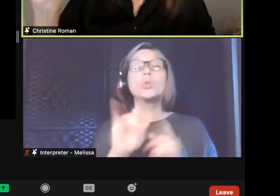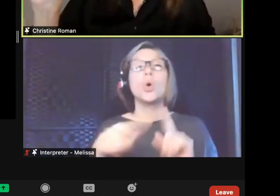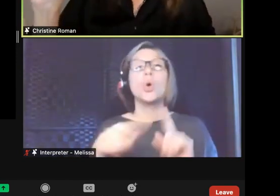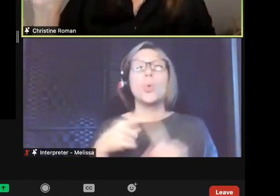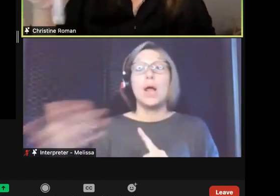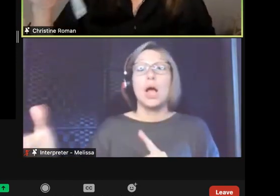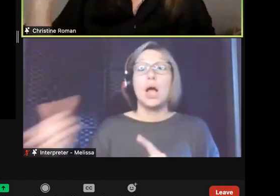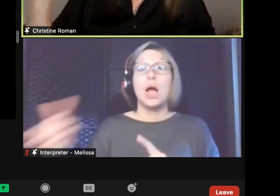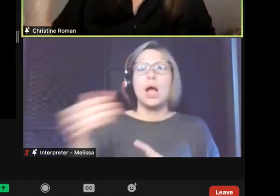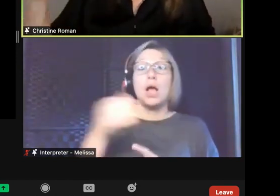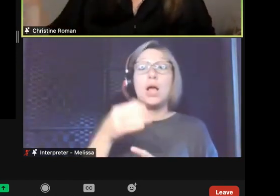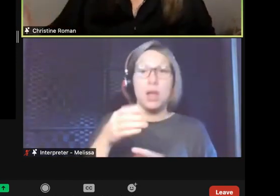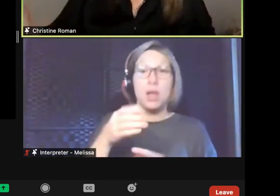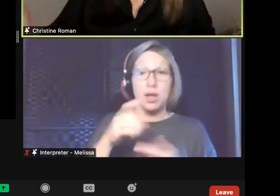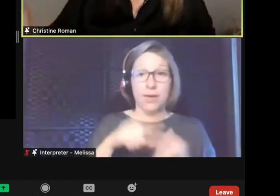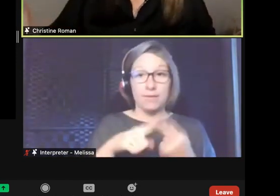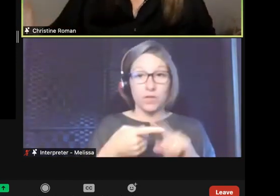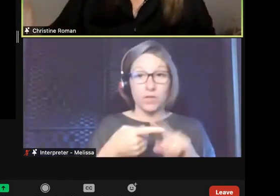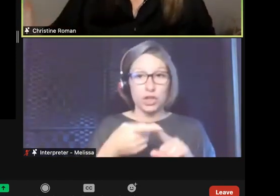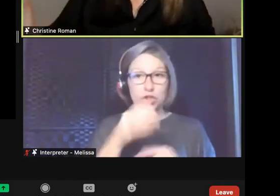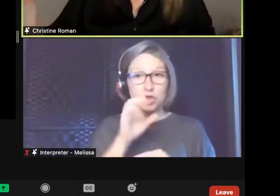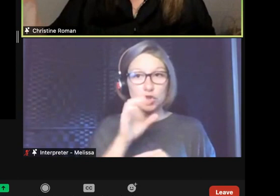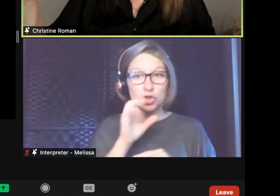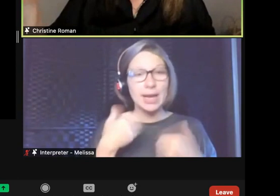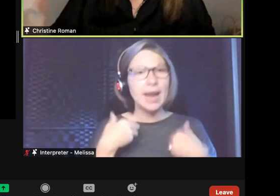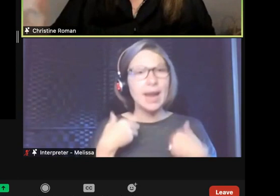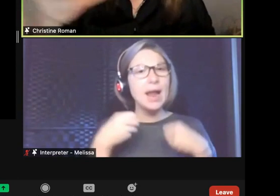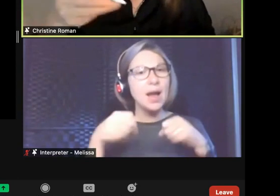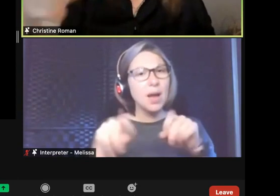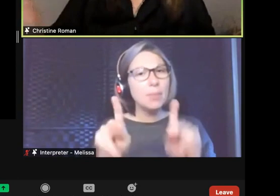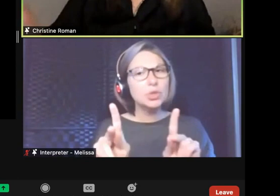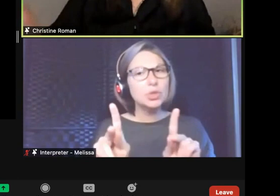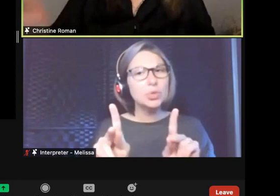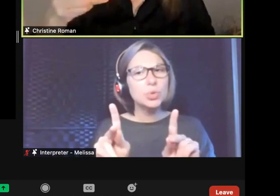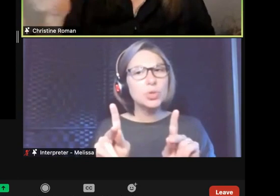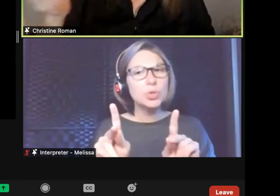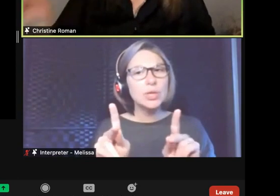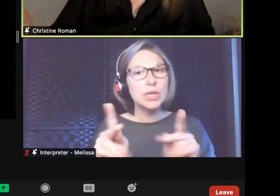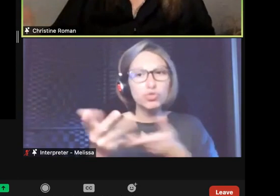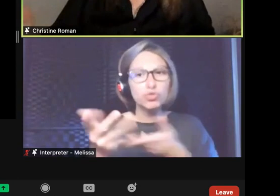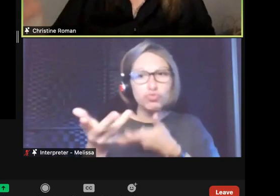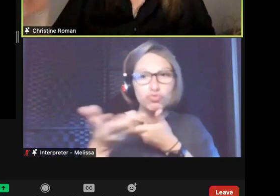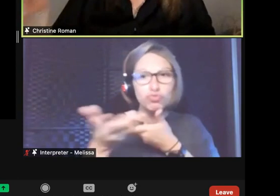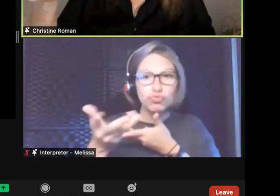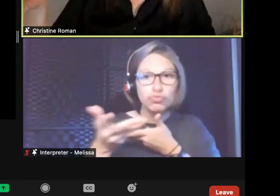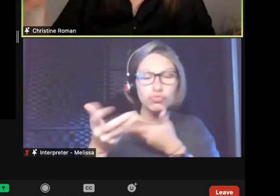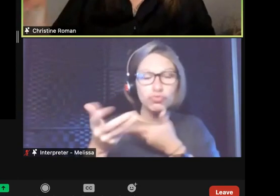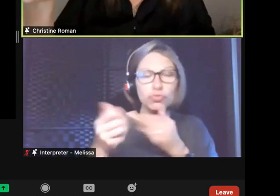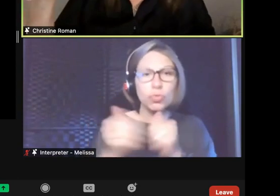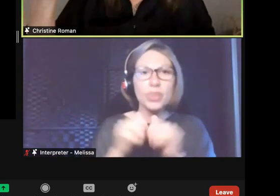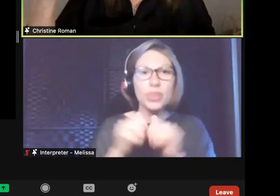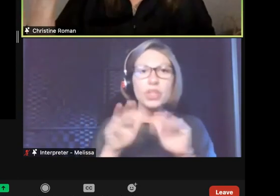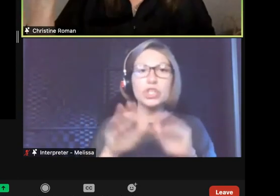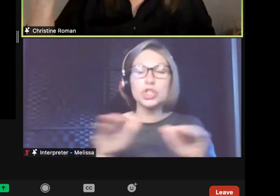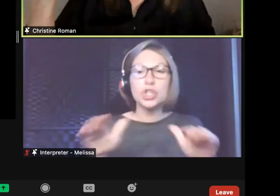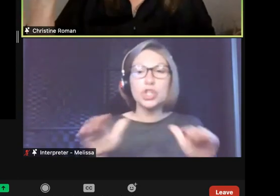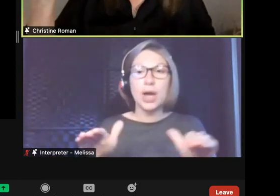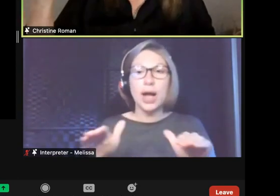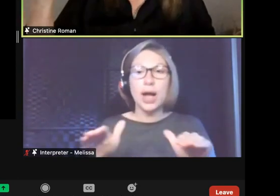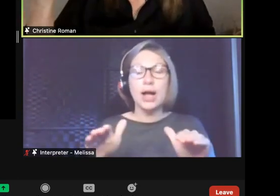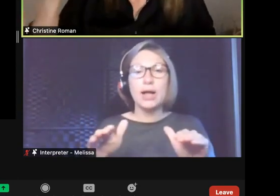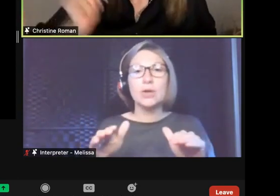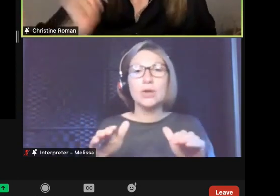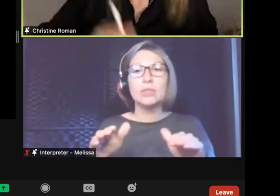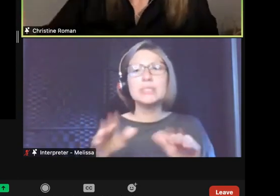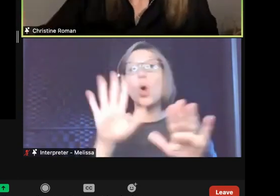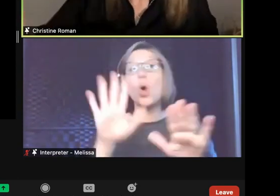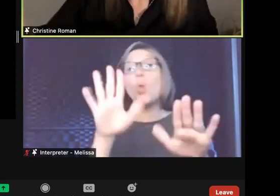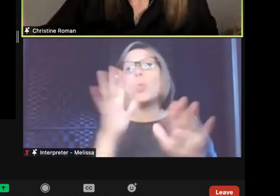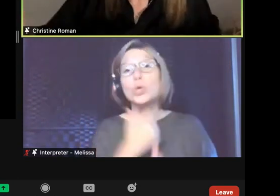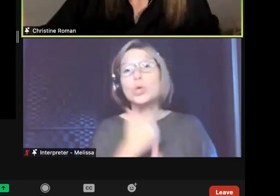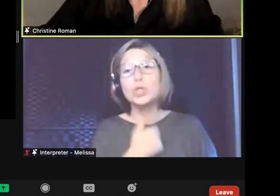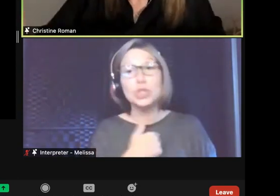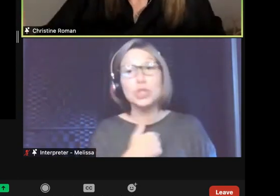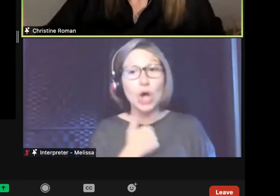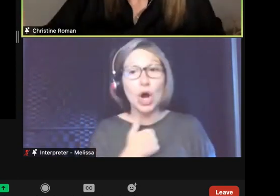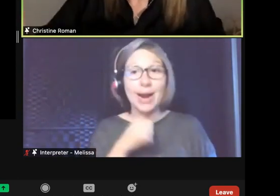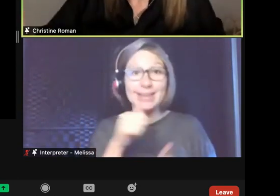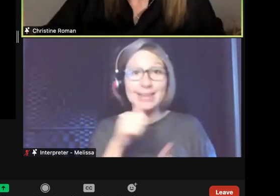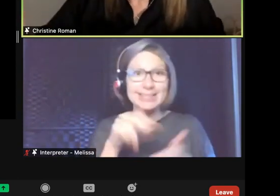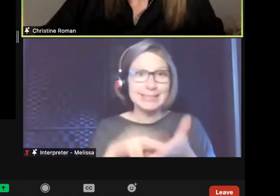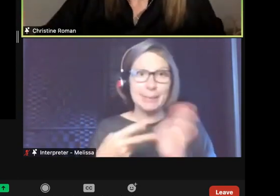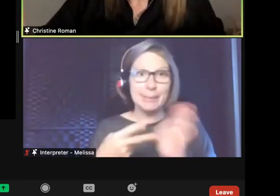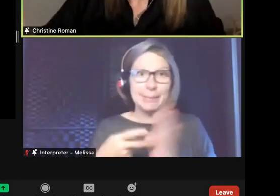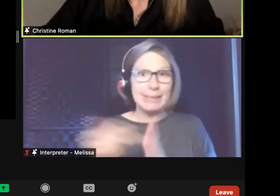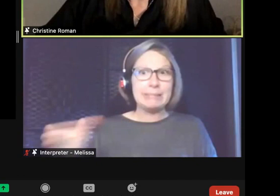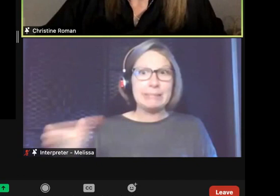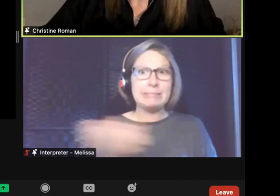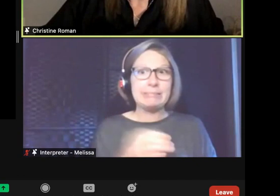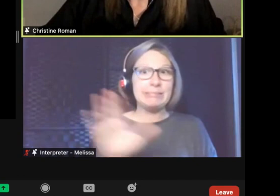drink, there was an opportunity, right, to have an interaction with that child to say, oh, sorry, I didn't mean to take your